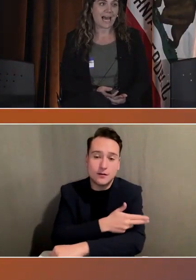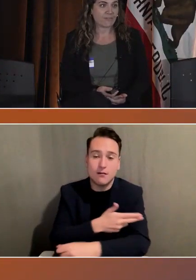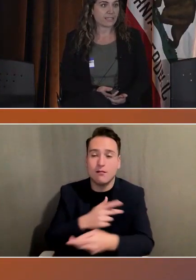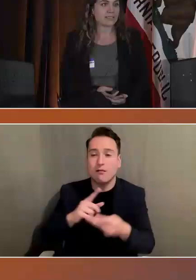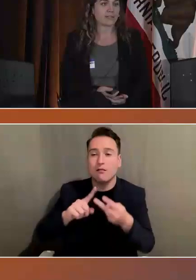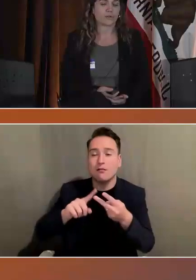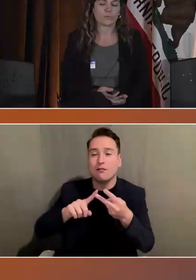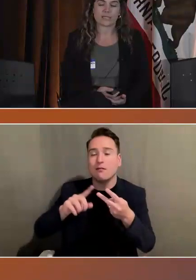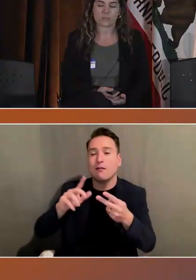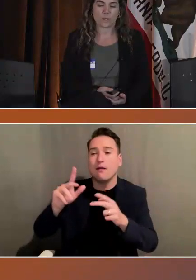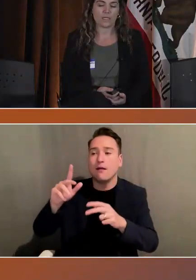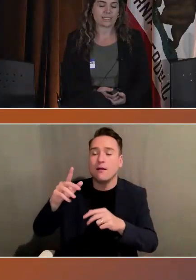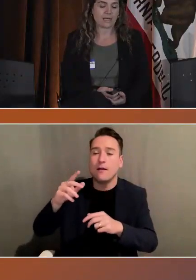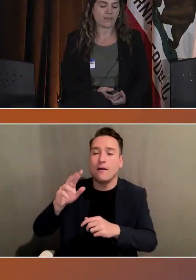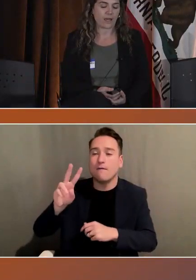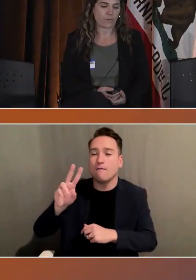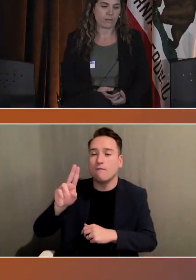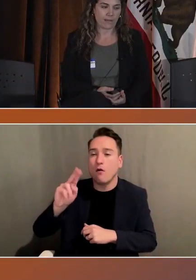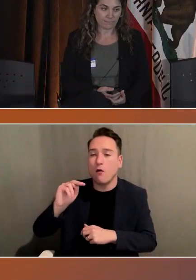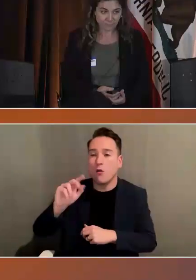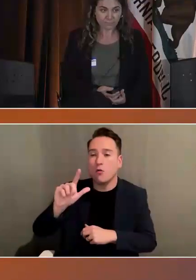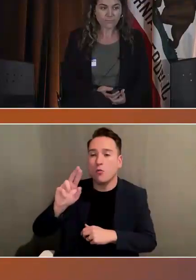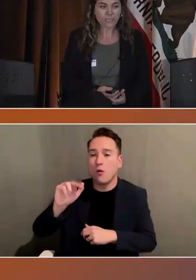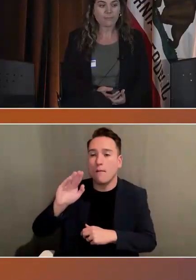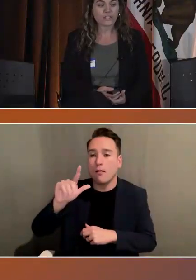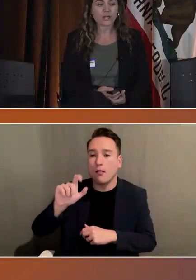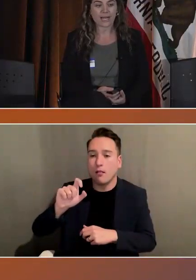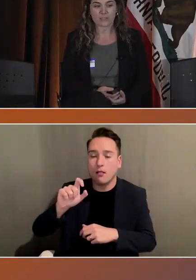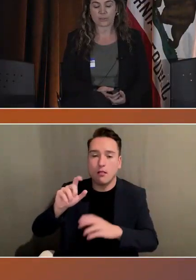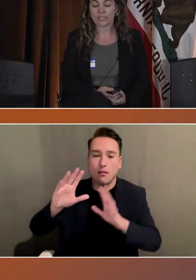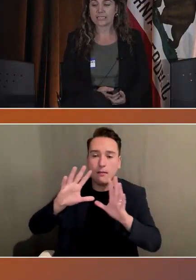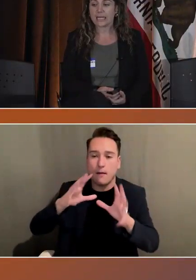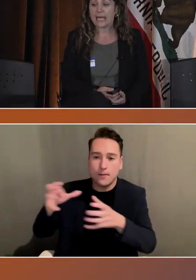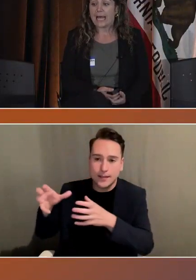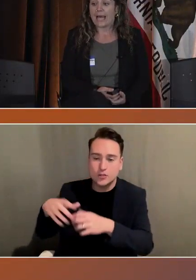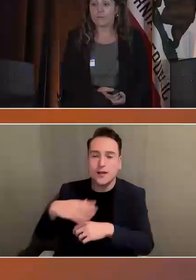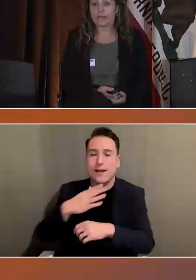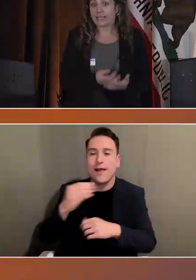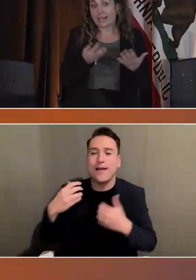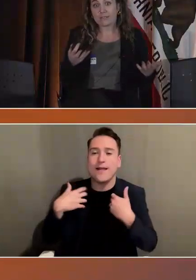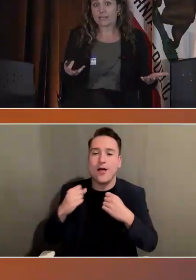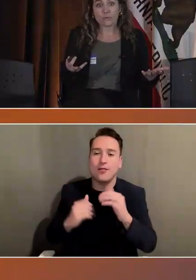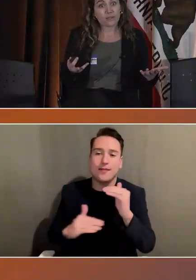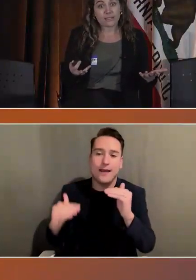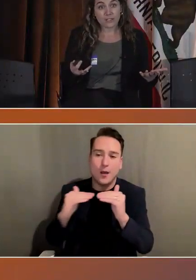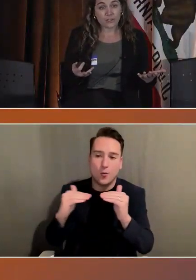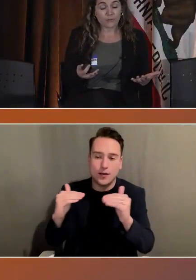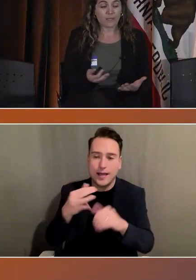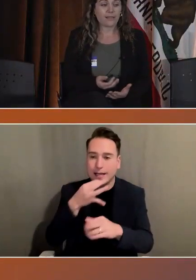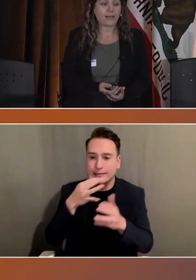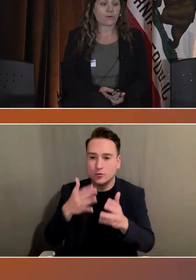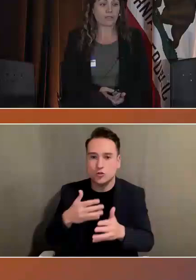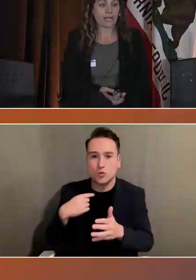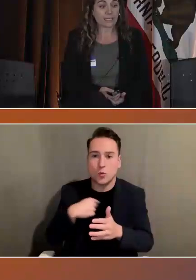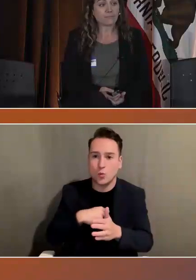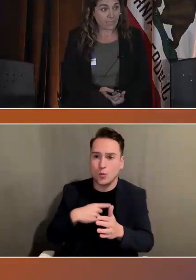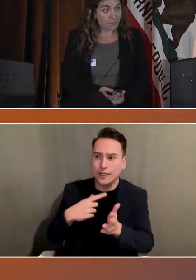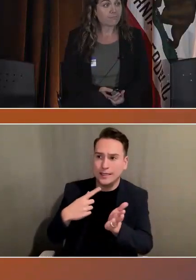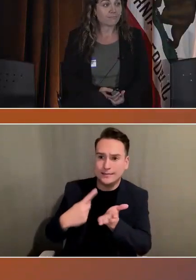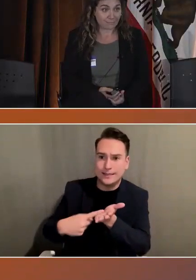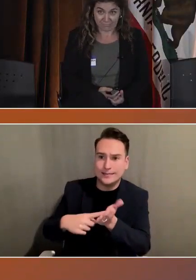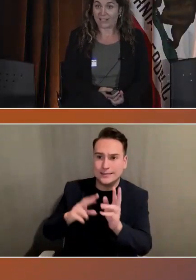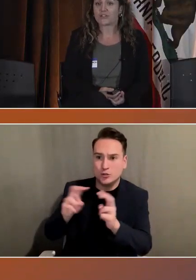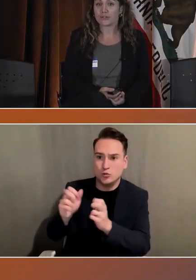populations, advocacy groups, as well as health equity measure experts. And we came to them with this issue, and they were like,